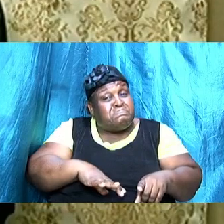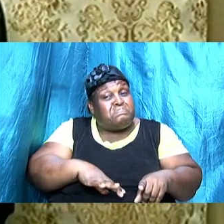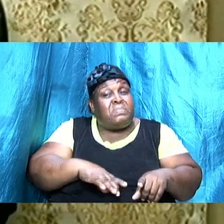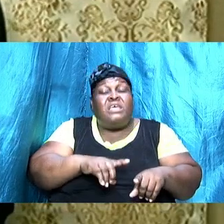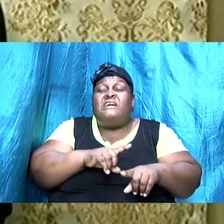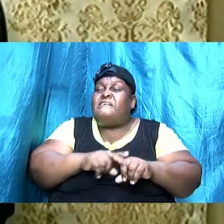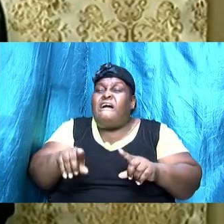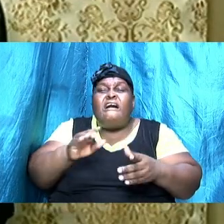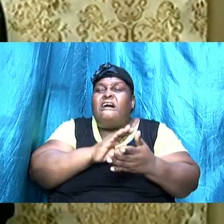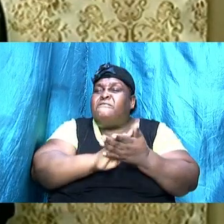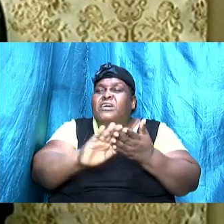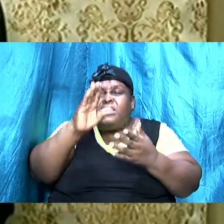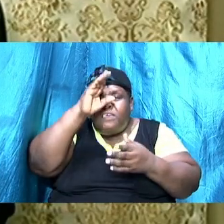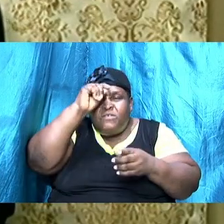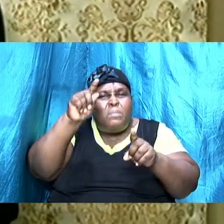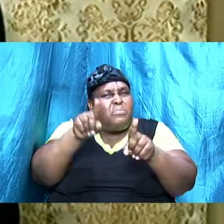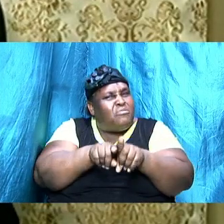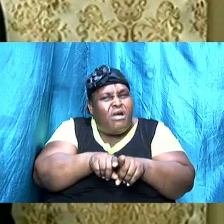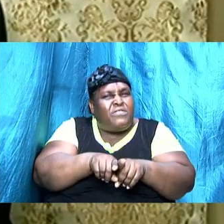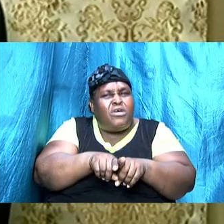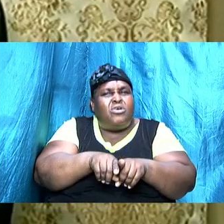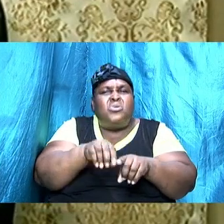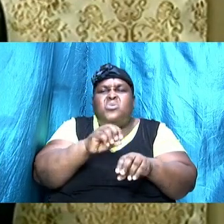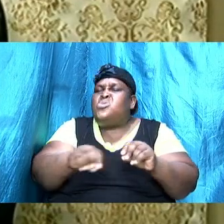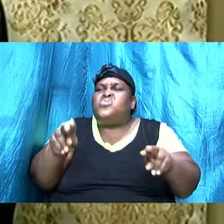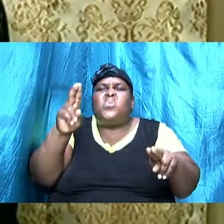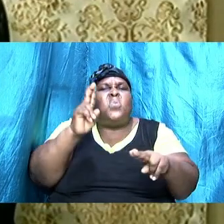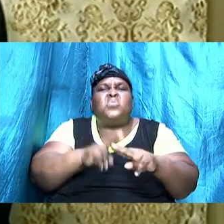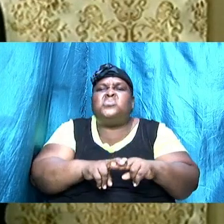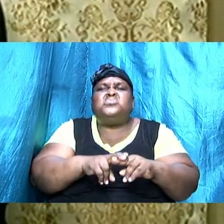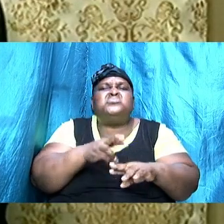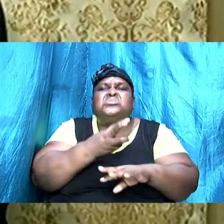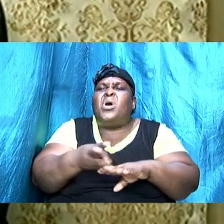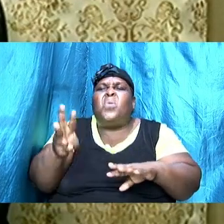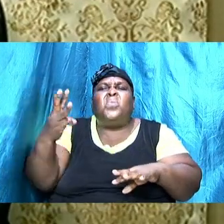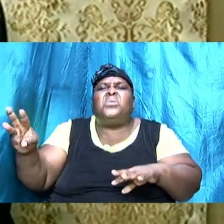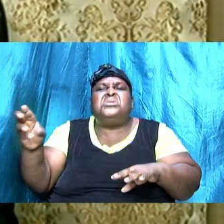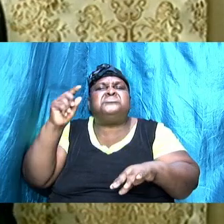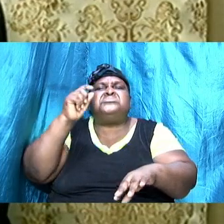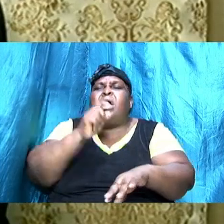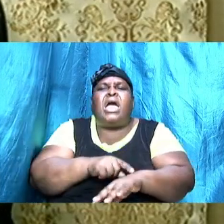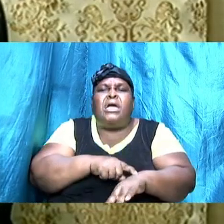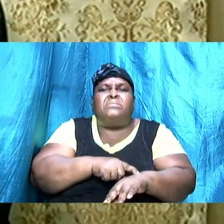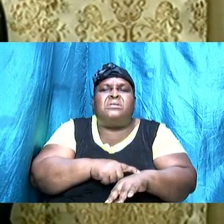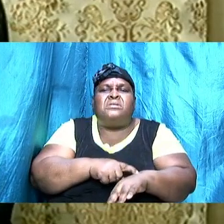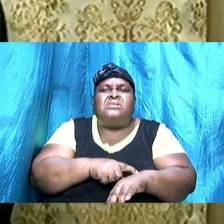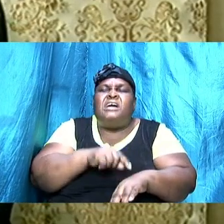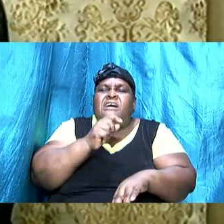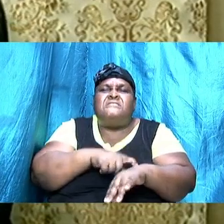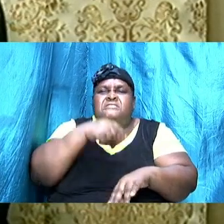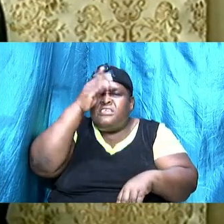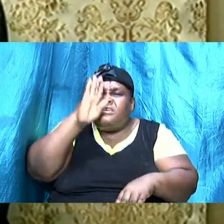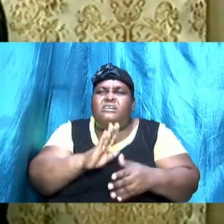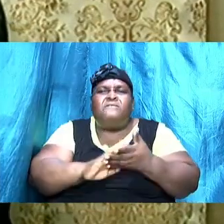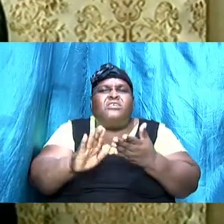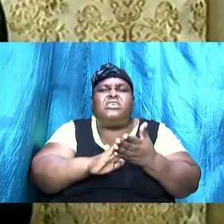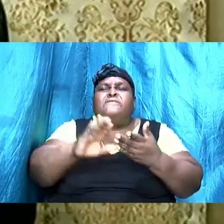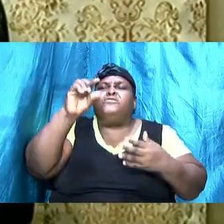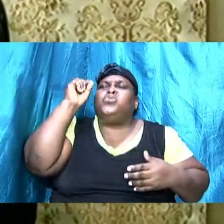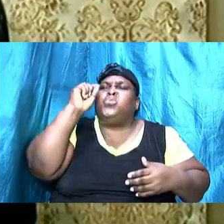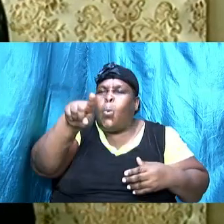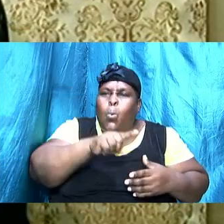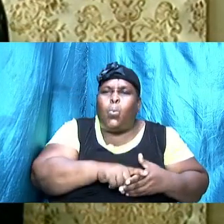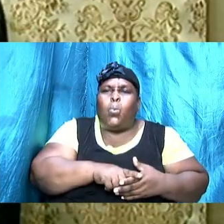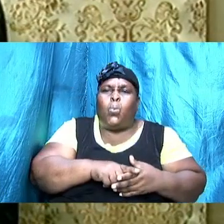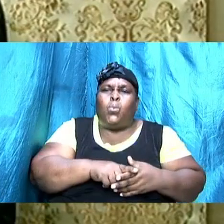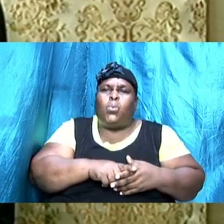if you can't forgive your brother, don't sit down there and waste your time and think that God is going to forgive you. He